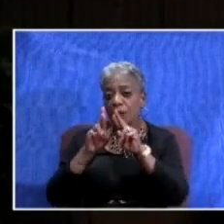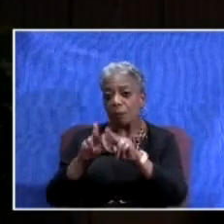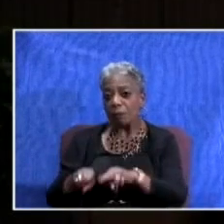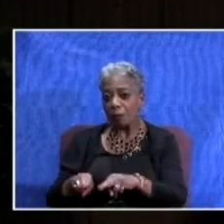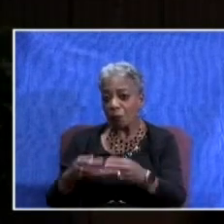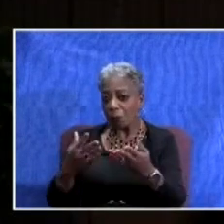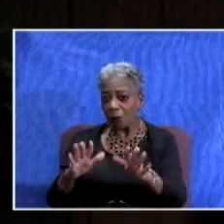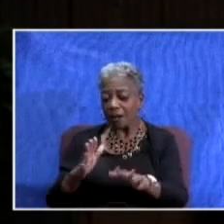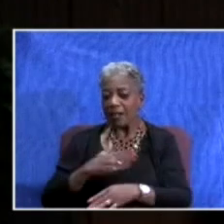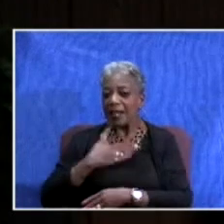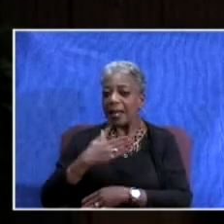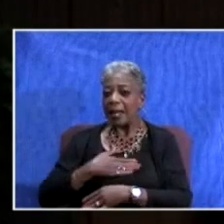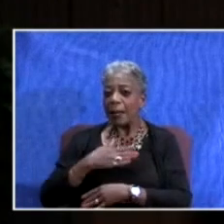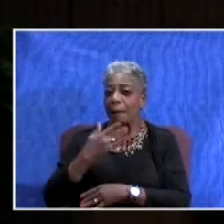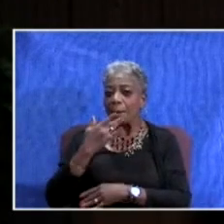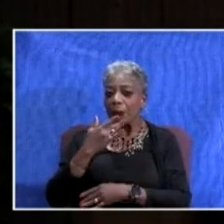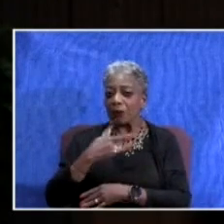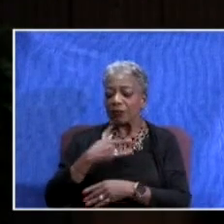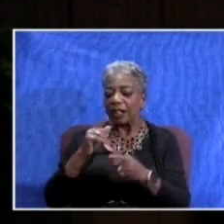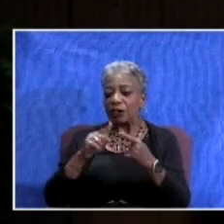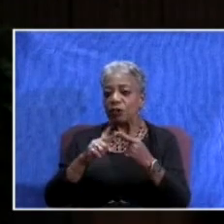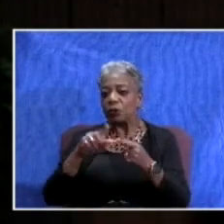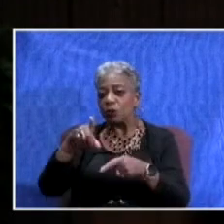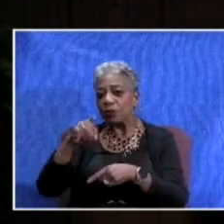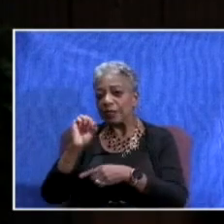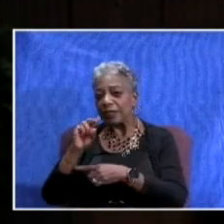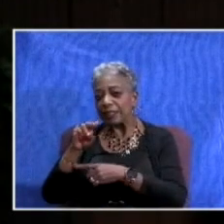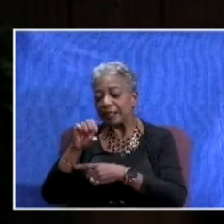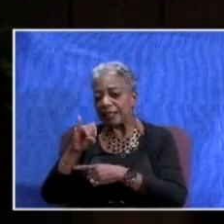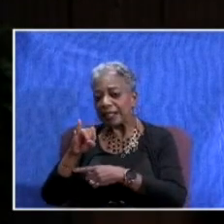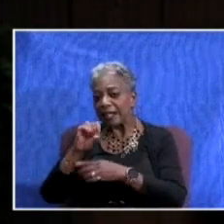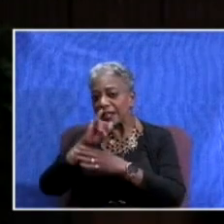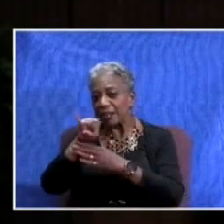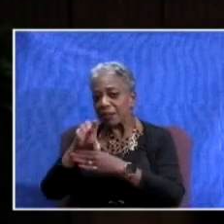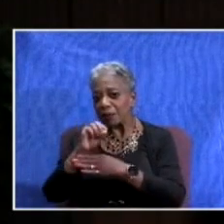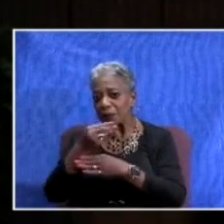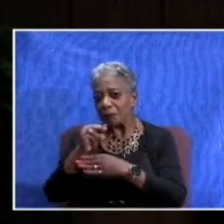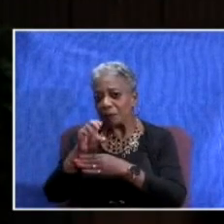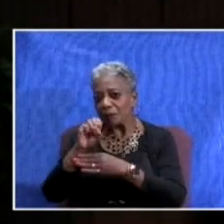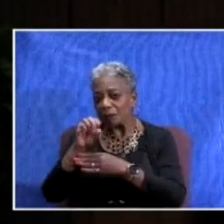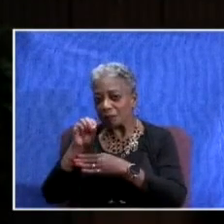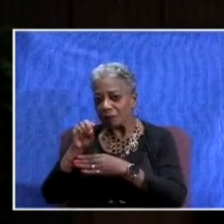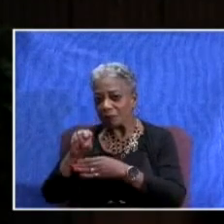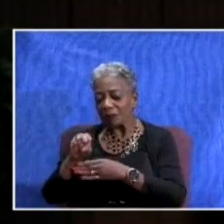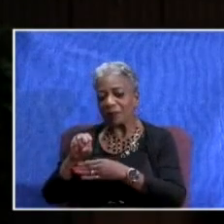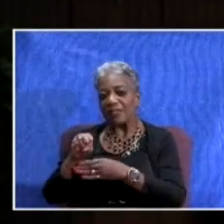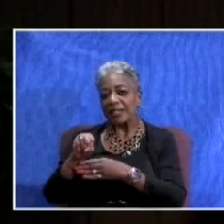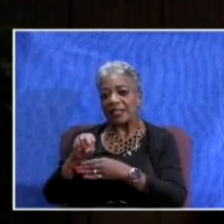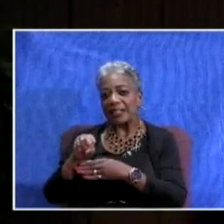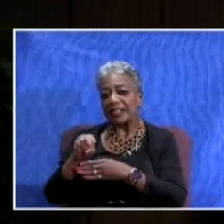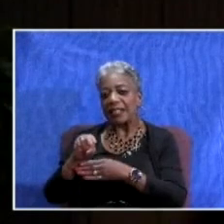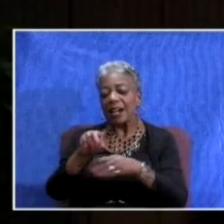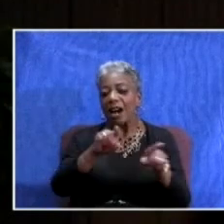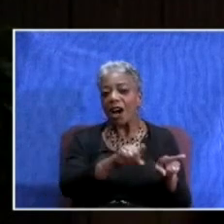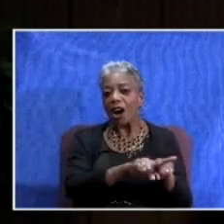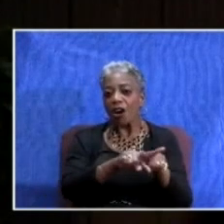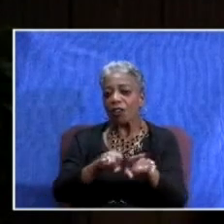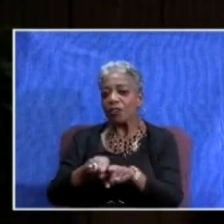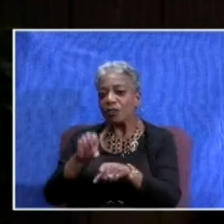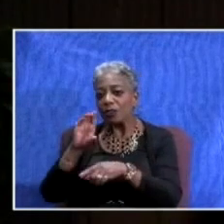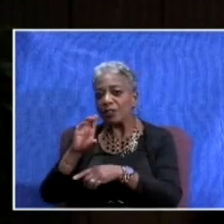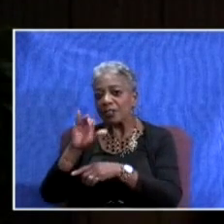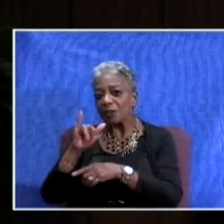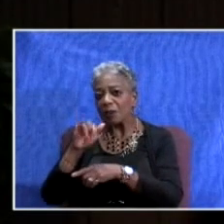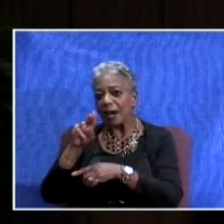Cynthia Morgan Penny Johnson, the wonderful Miss Pam Barker. She knows she's